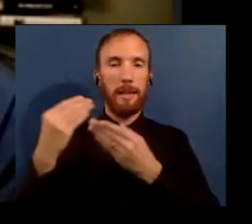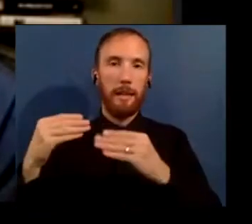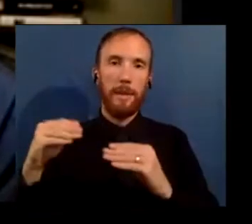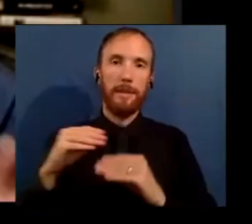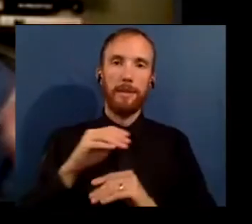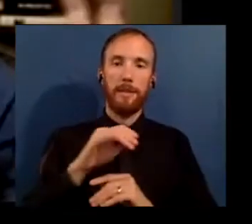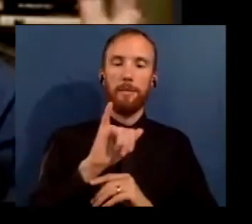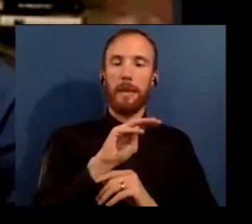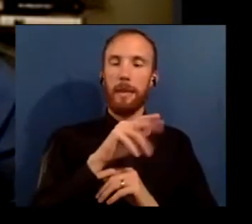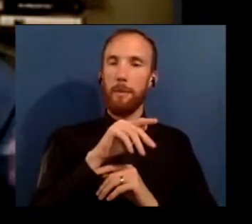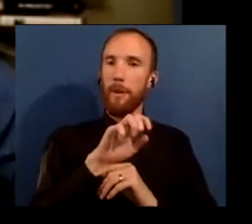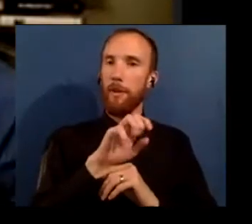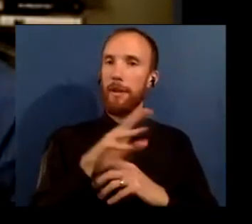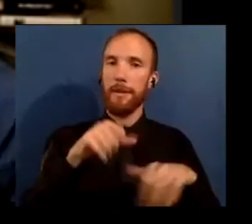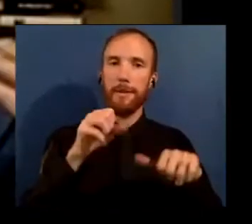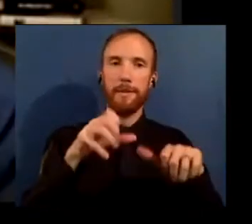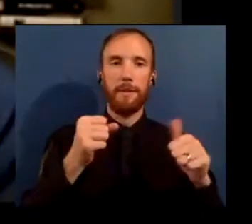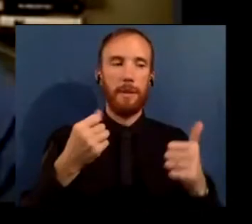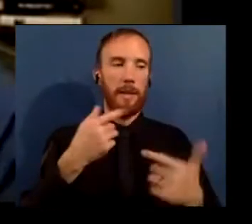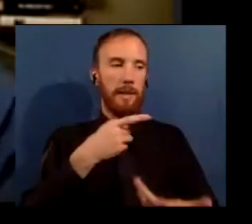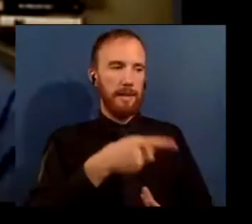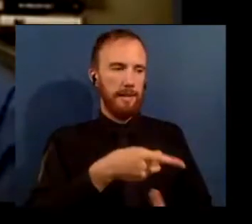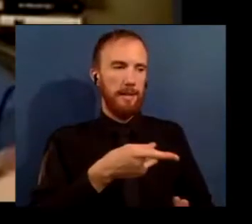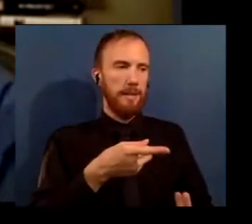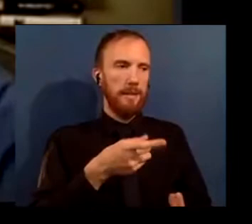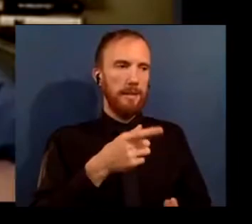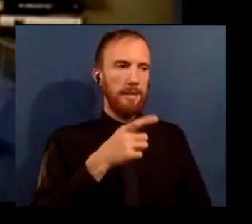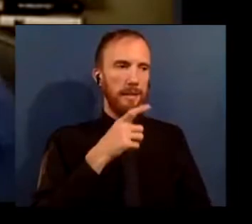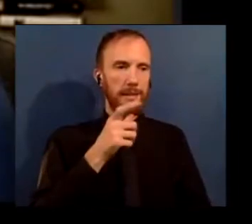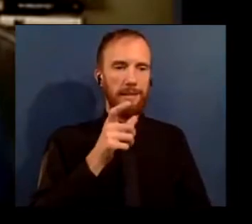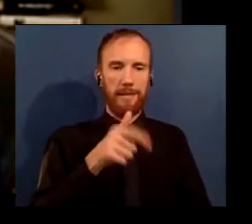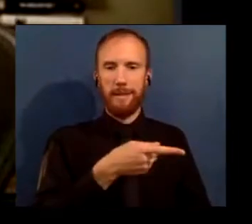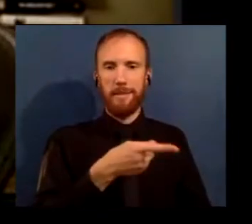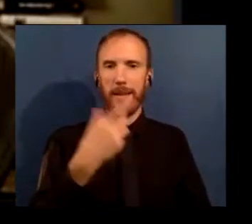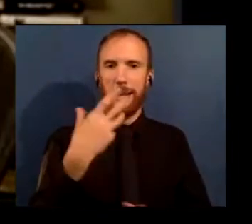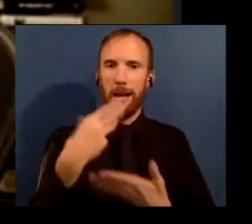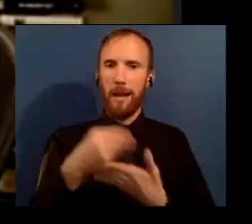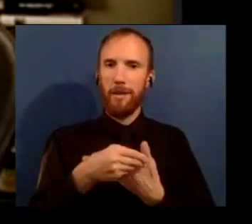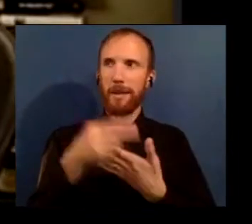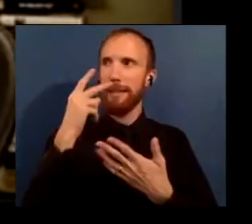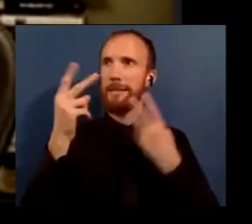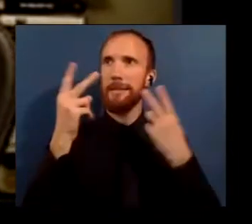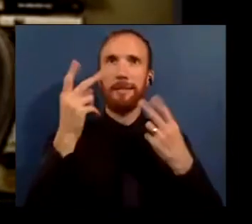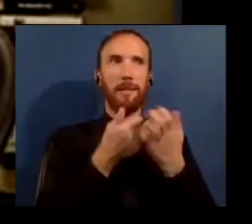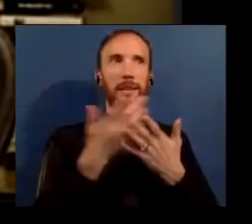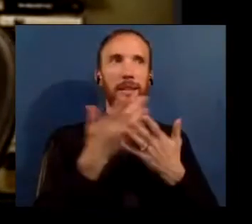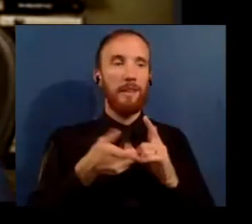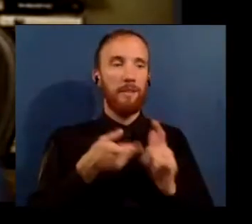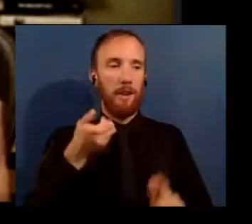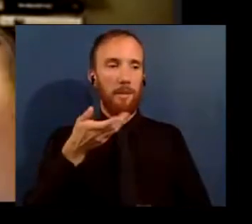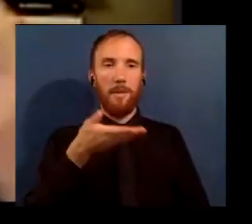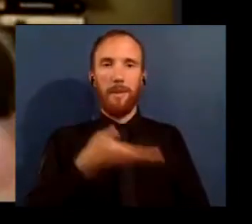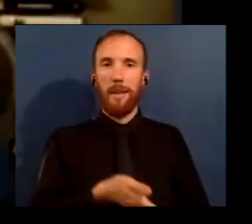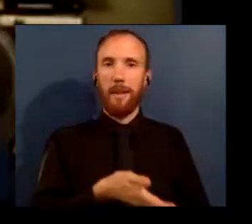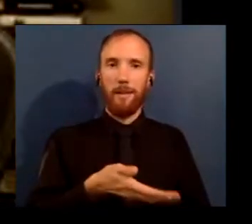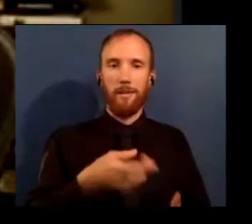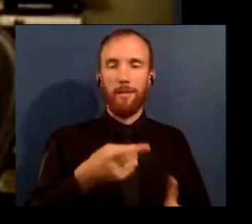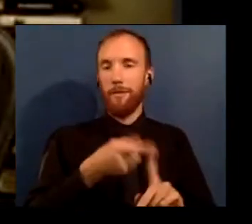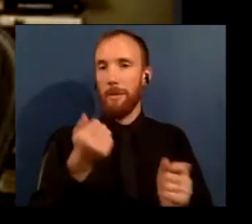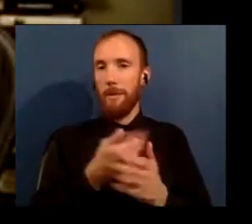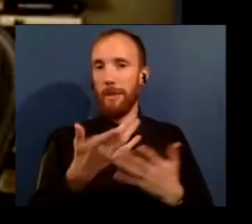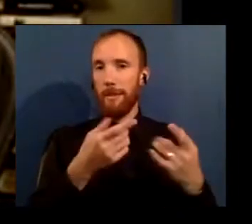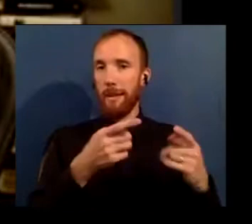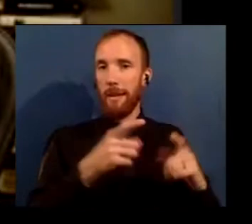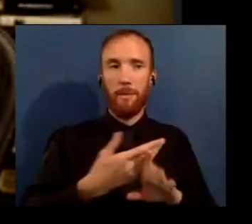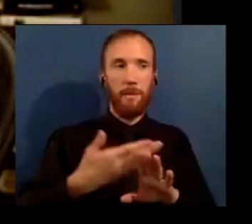need to be outside. He's somehow, from his praxis, you know, in the Black Panther movement or whatever, he developed